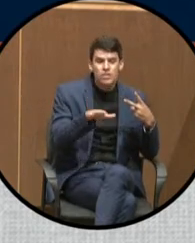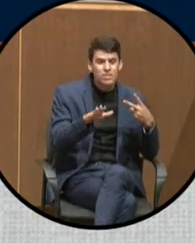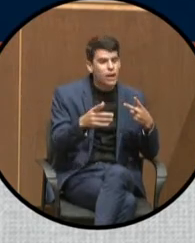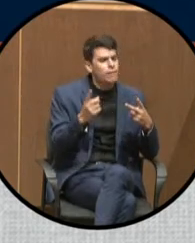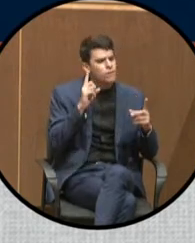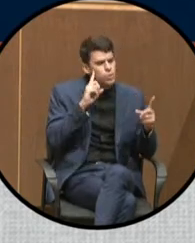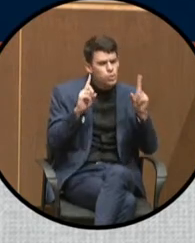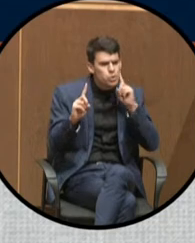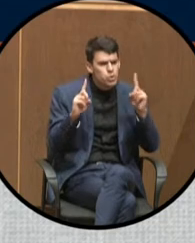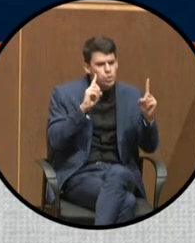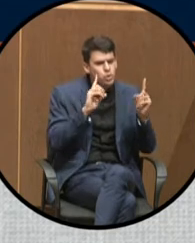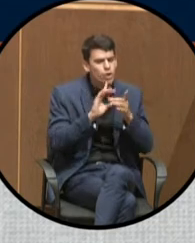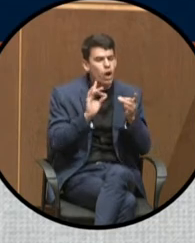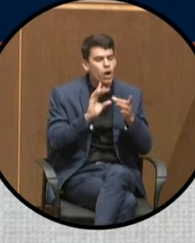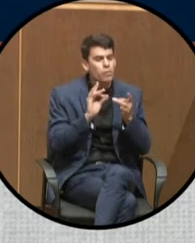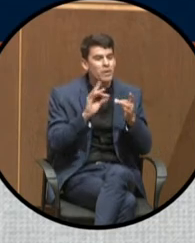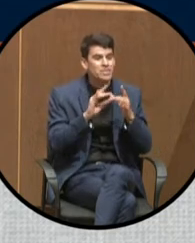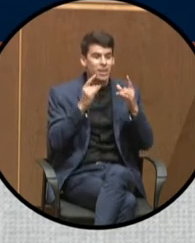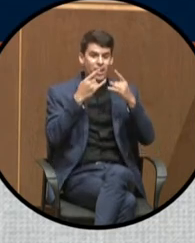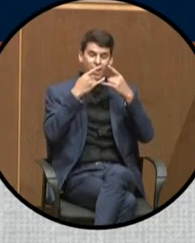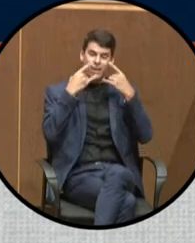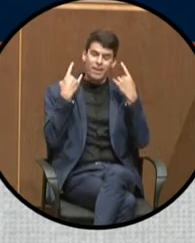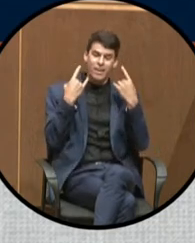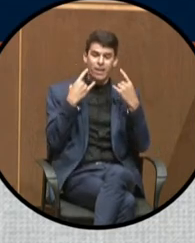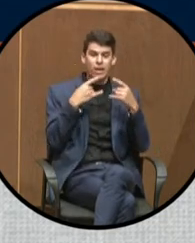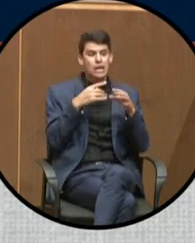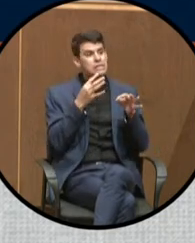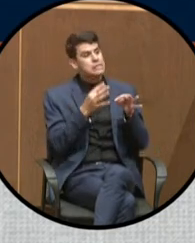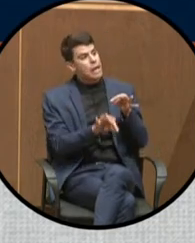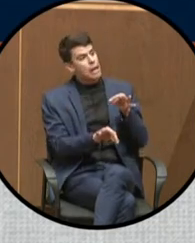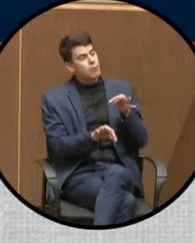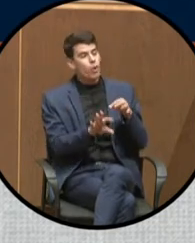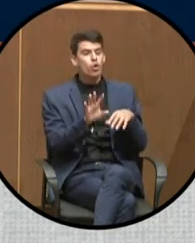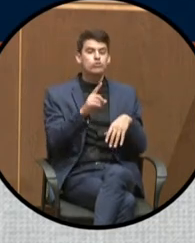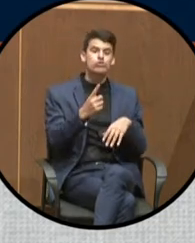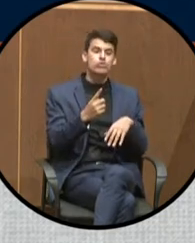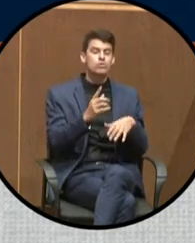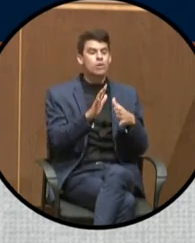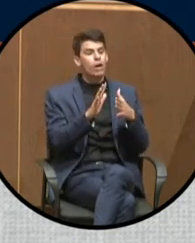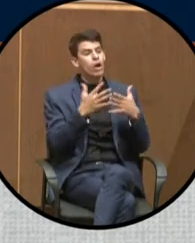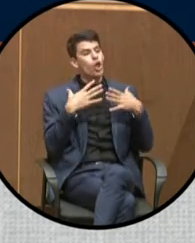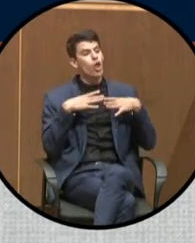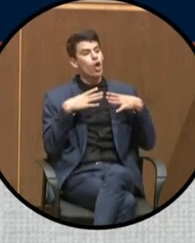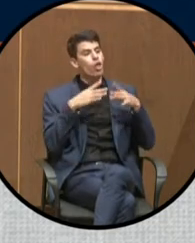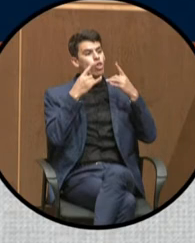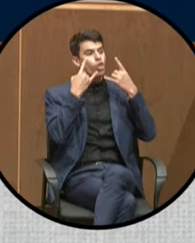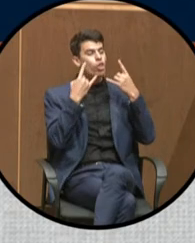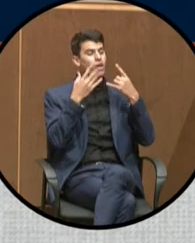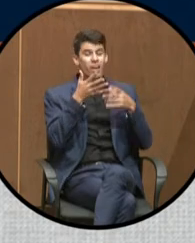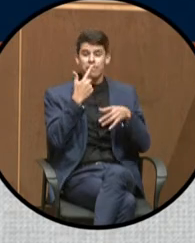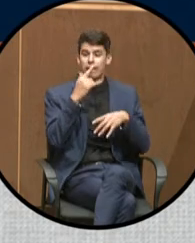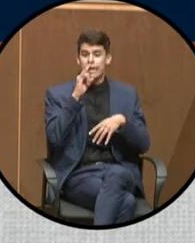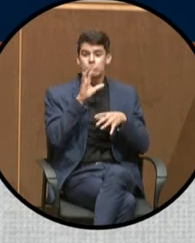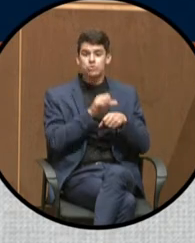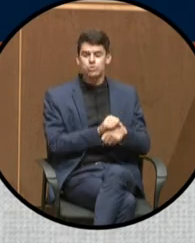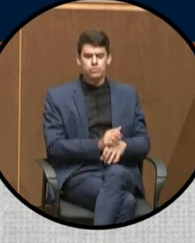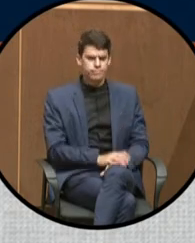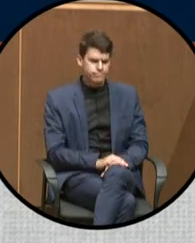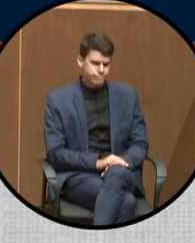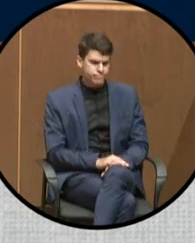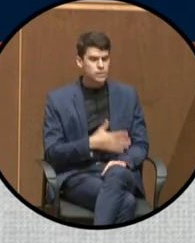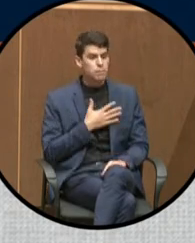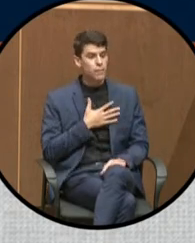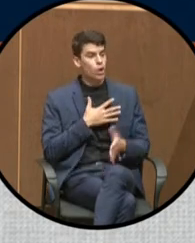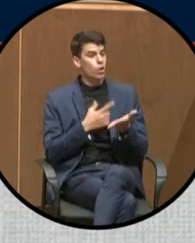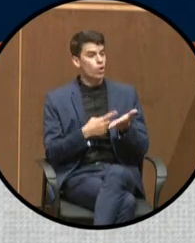of comments about how wearing a mask is simple or just a piece of cloth, and even that kids get used to it. I would